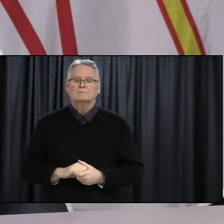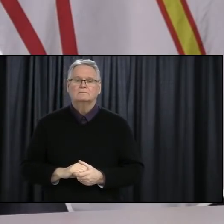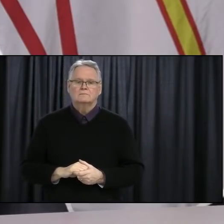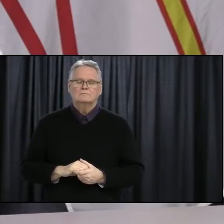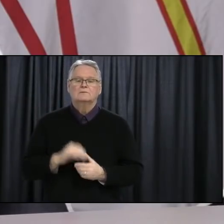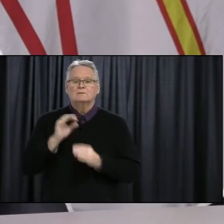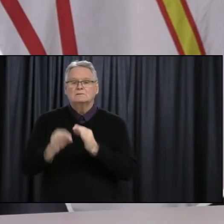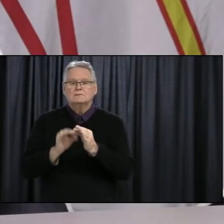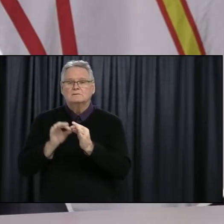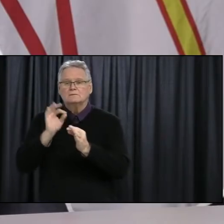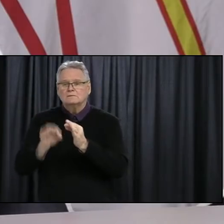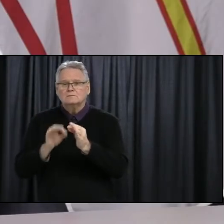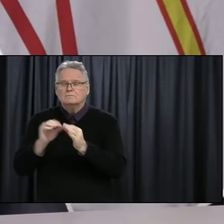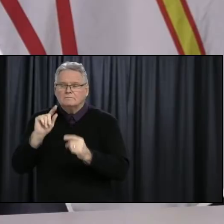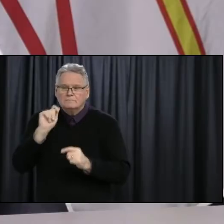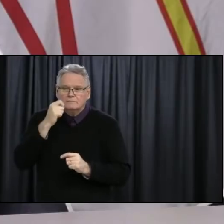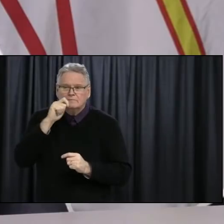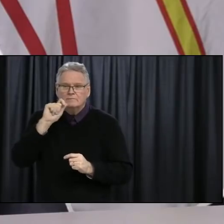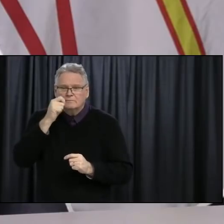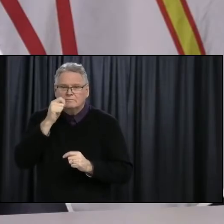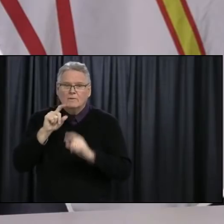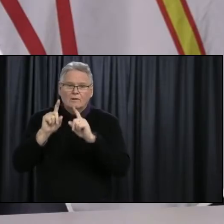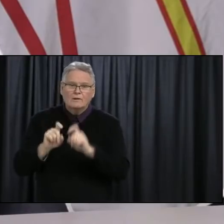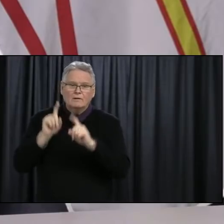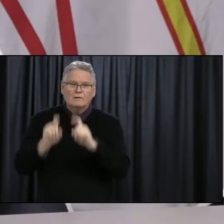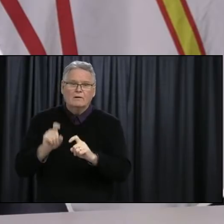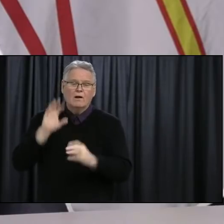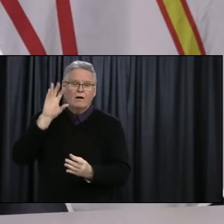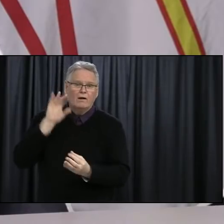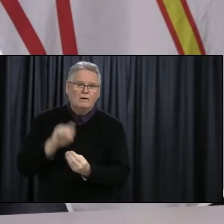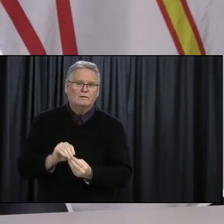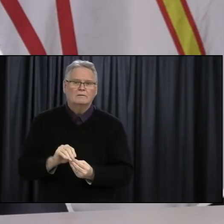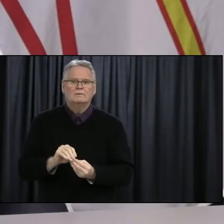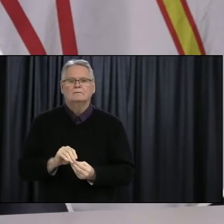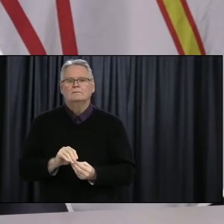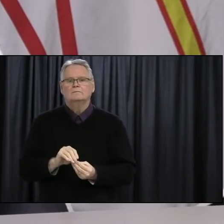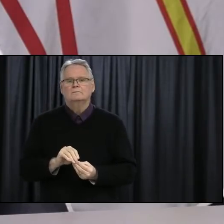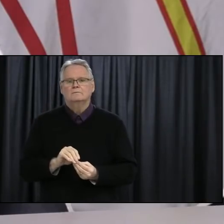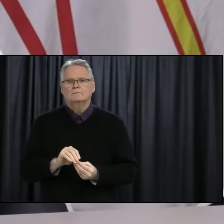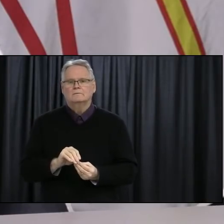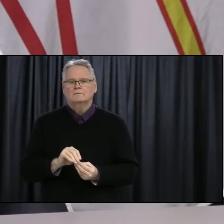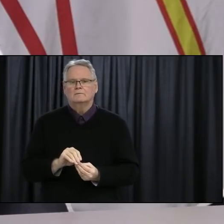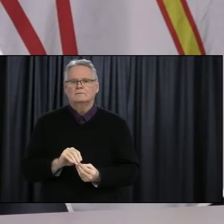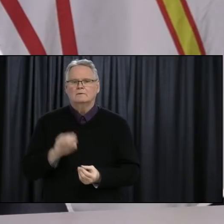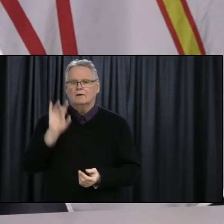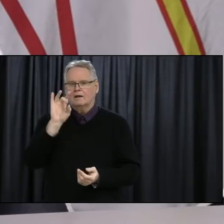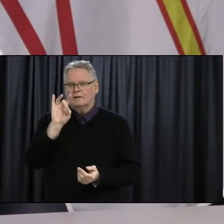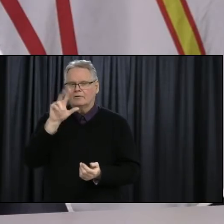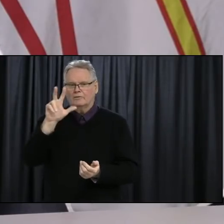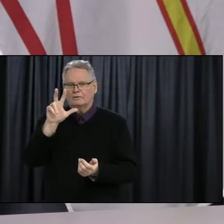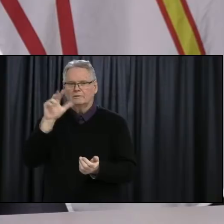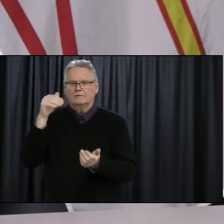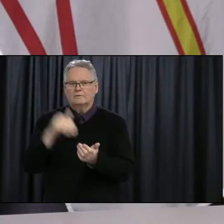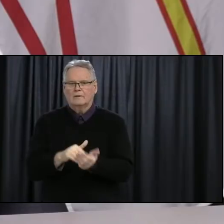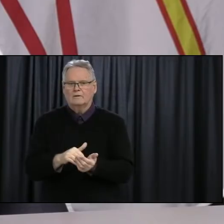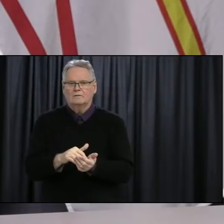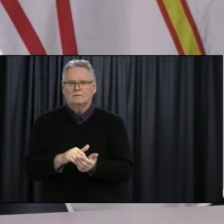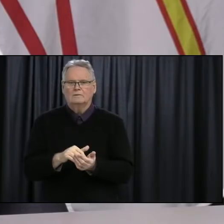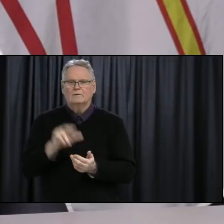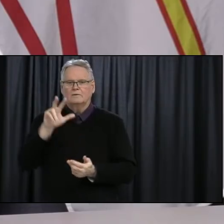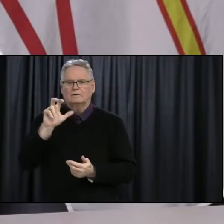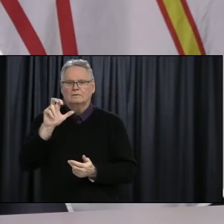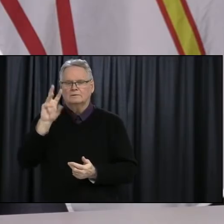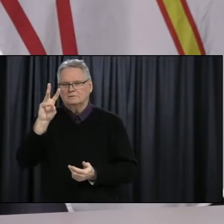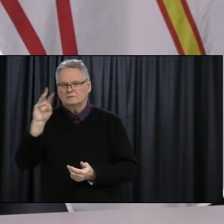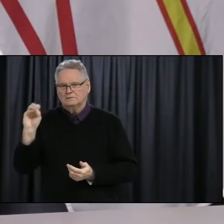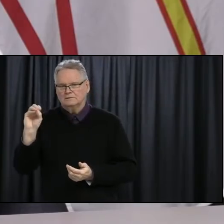of fear and anxiety right now, particularly among parents and teachers. Based on Eastern Health's investigation, schools with